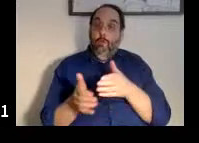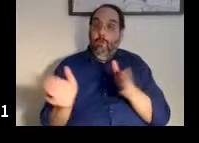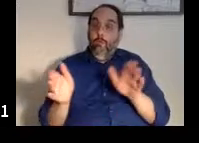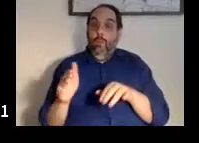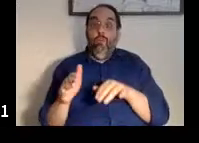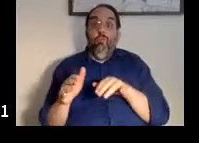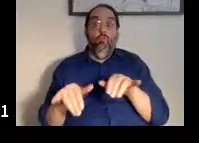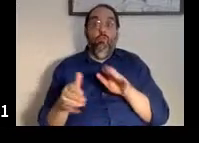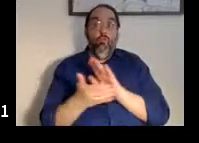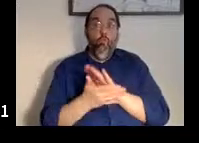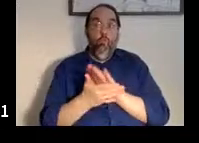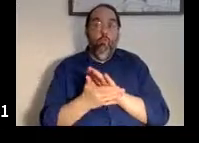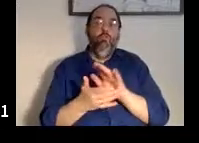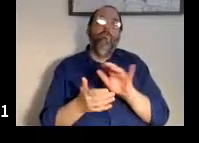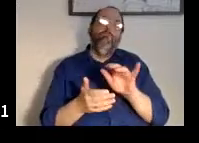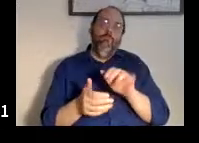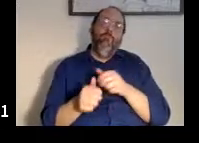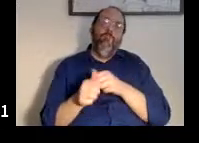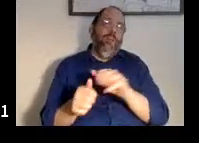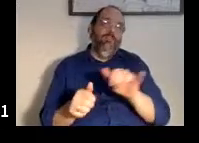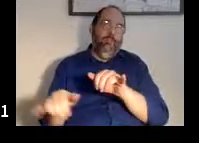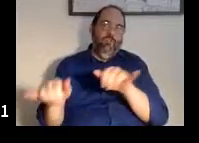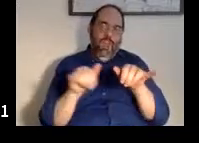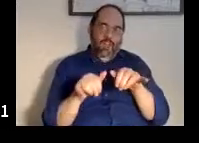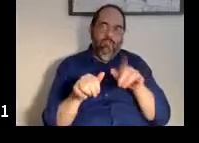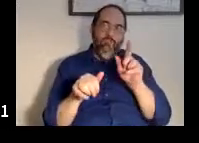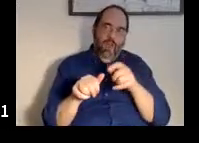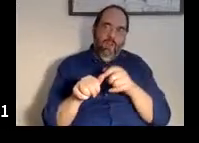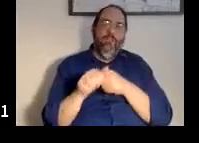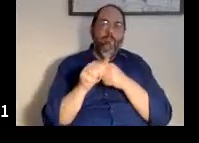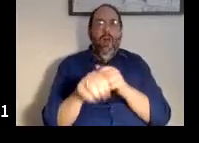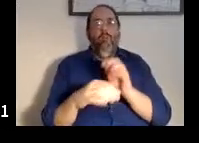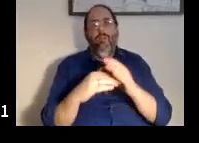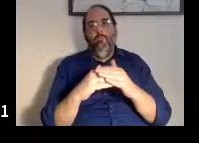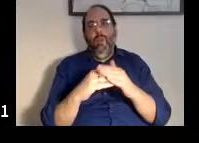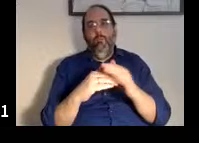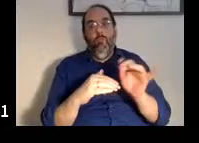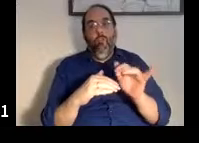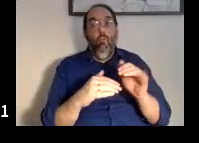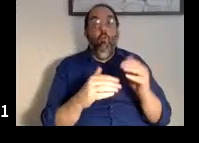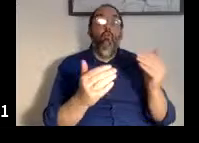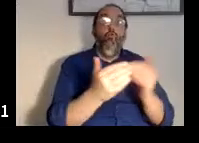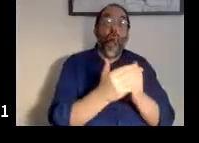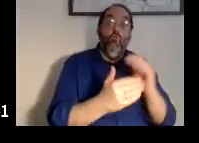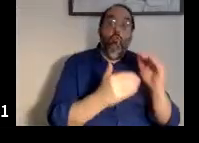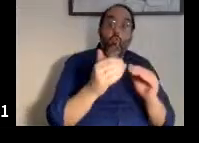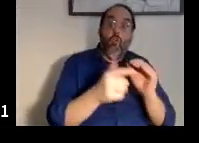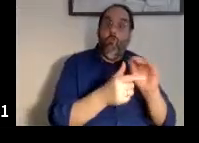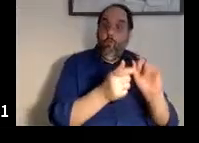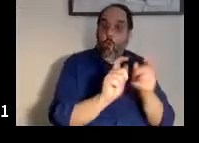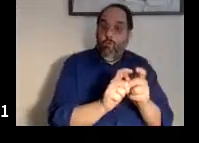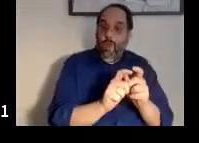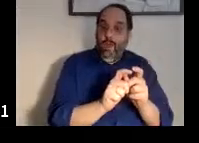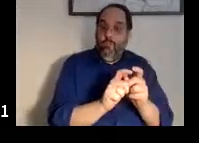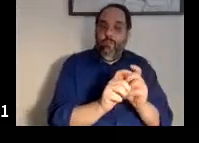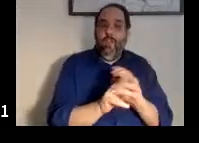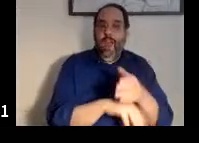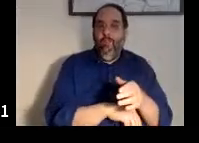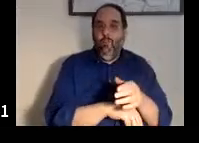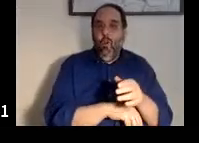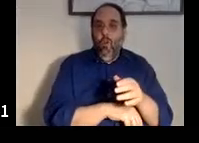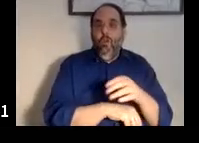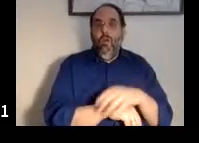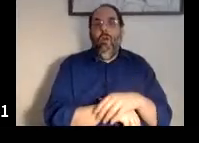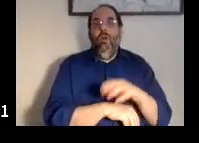be under the same standards and required to comply with these minimums. Any new construction or alterations after March